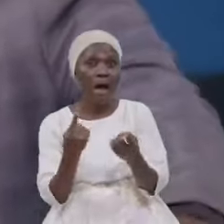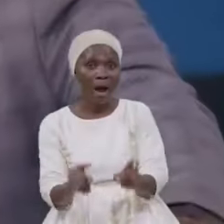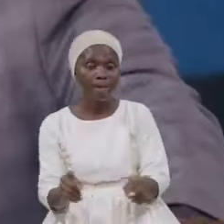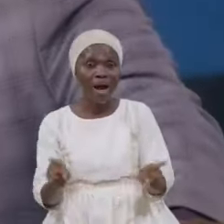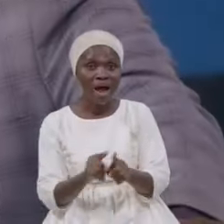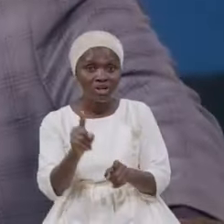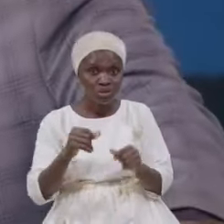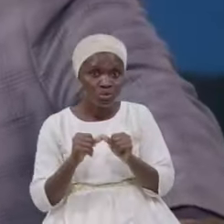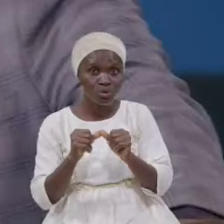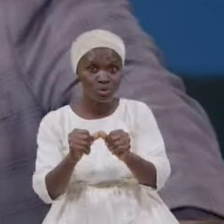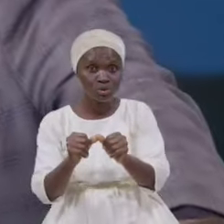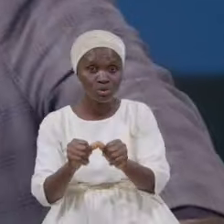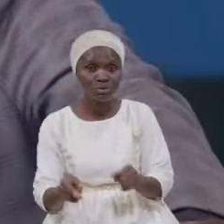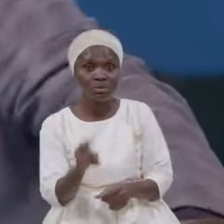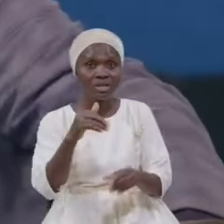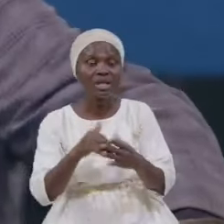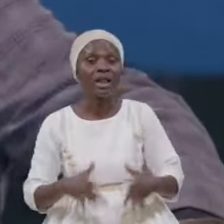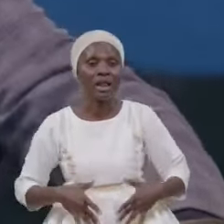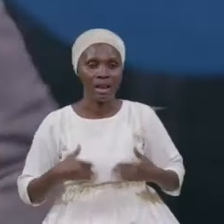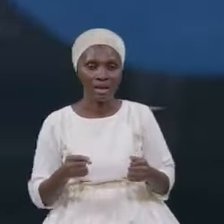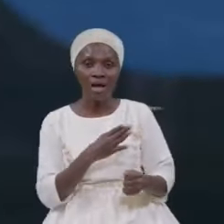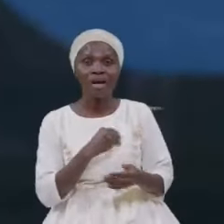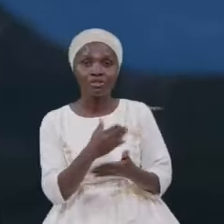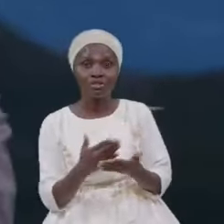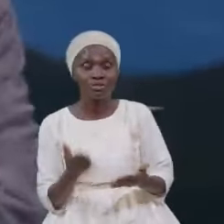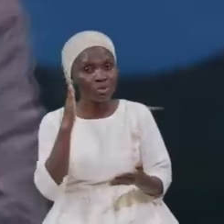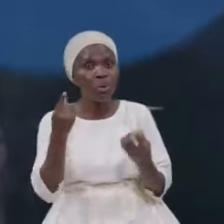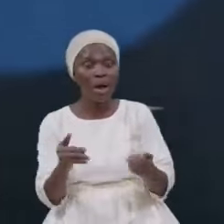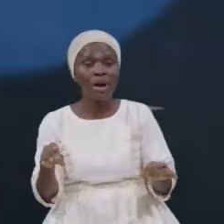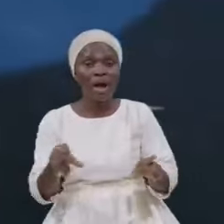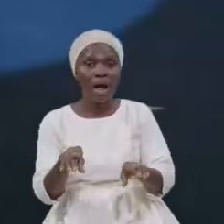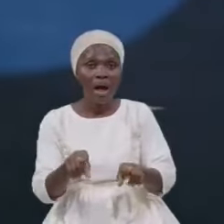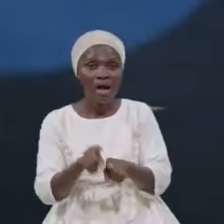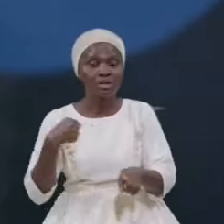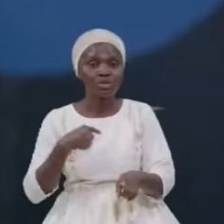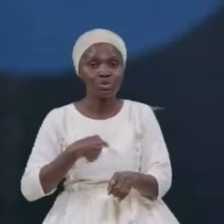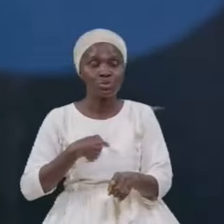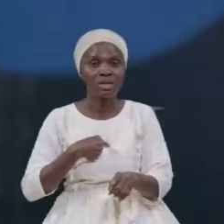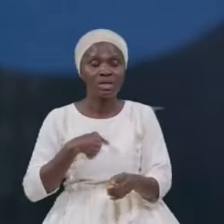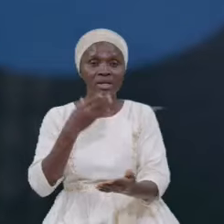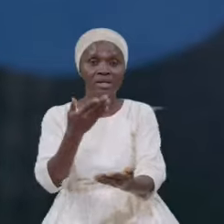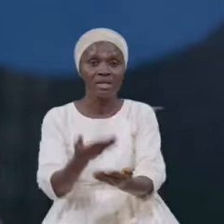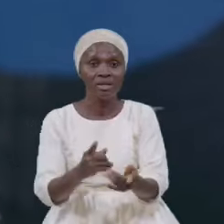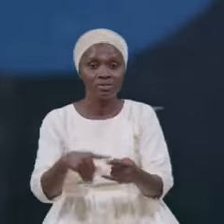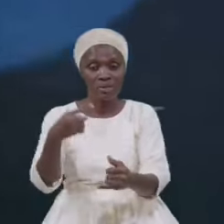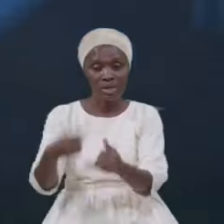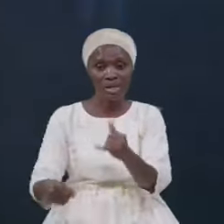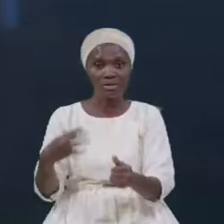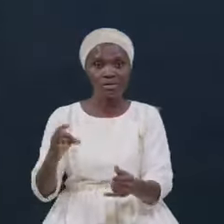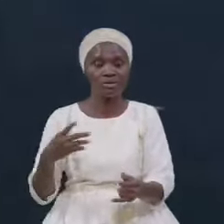to the end of the road. We've been talking about the power of God, the